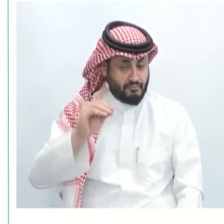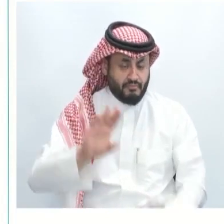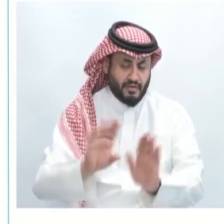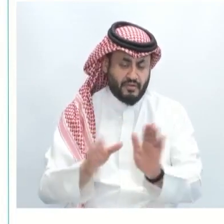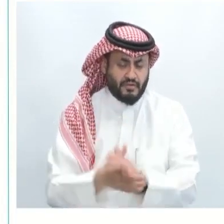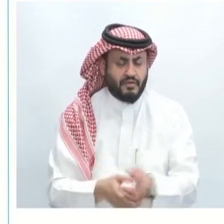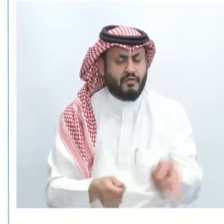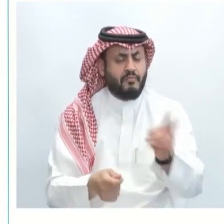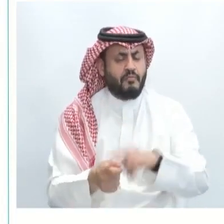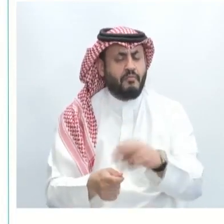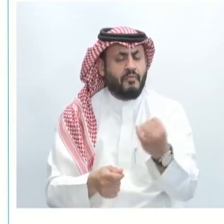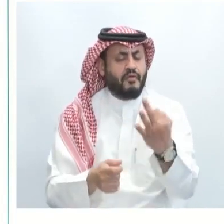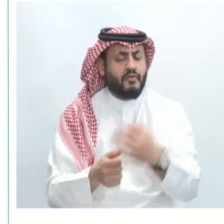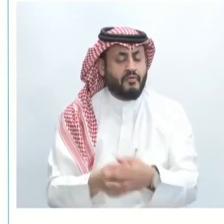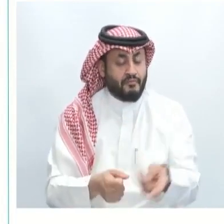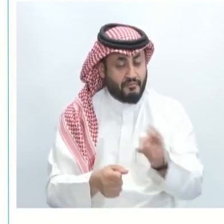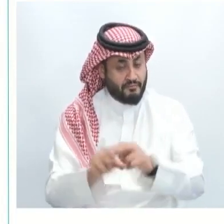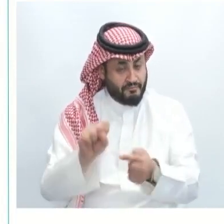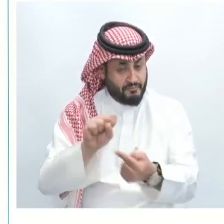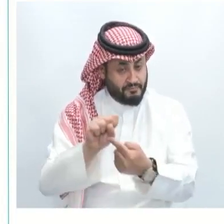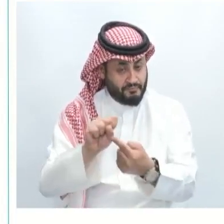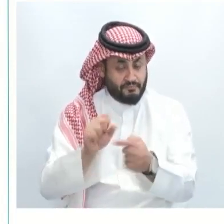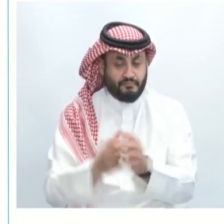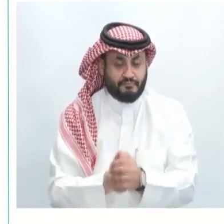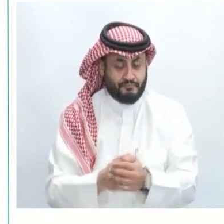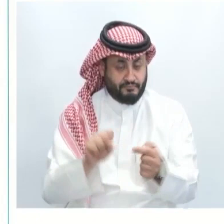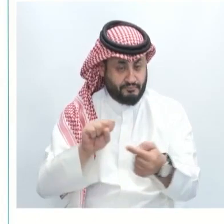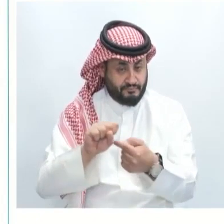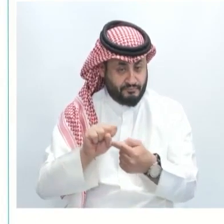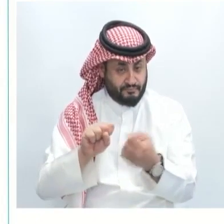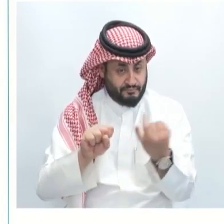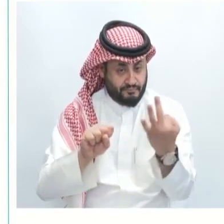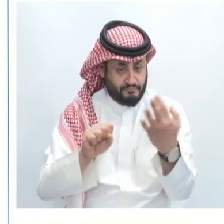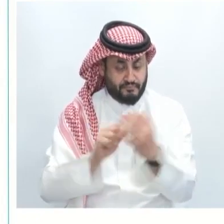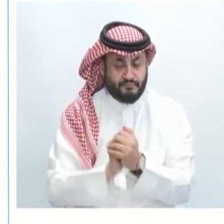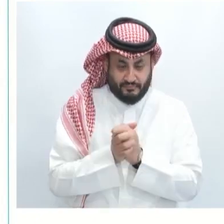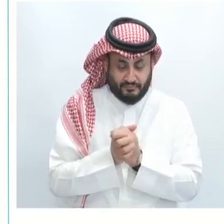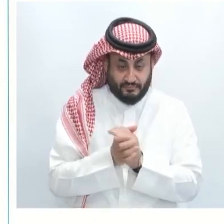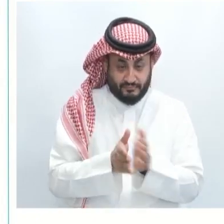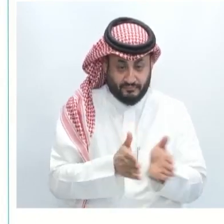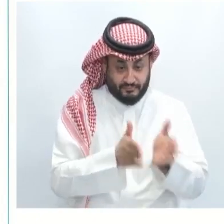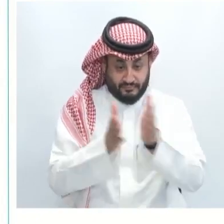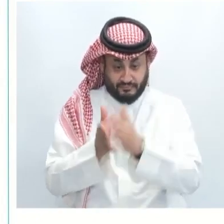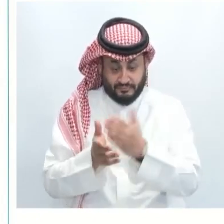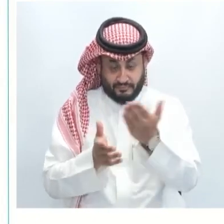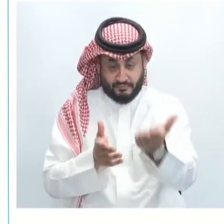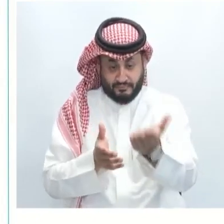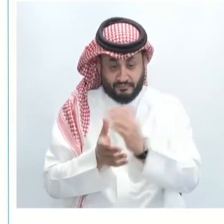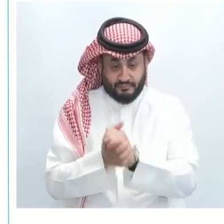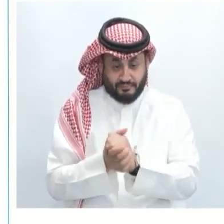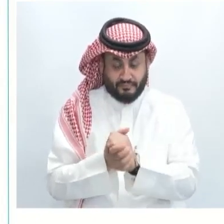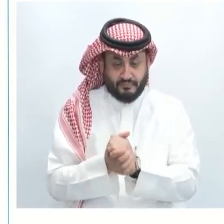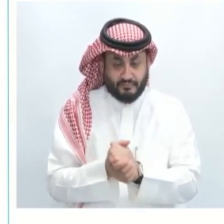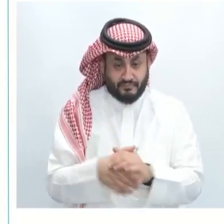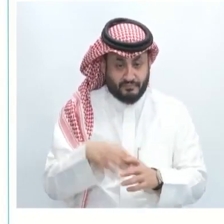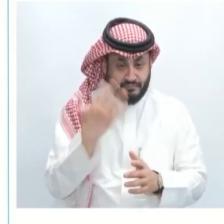three salads. Three salads. And now let us move on